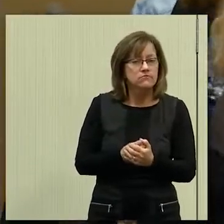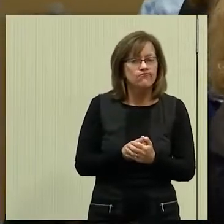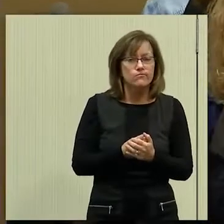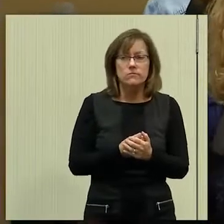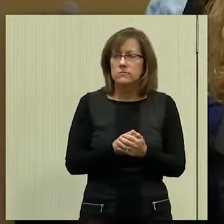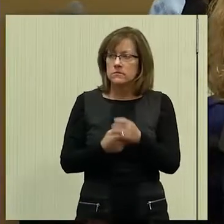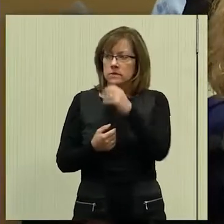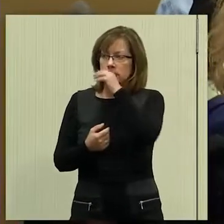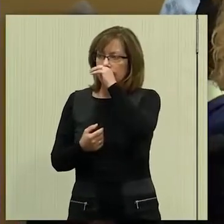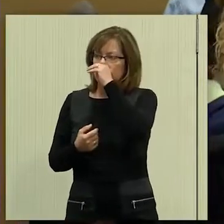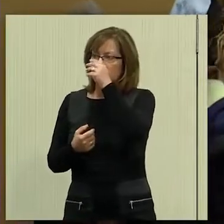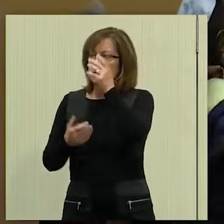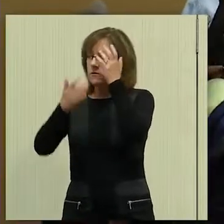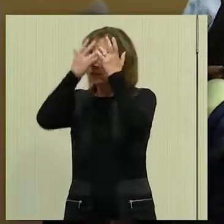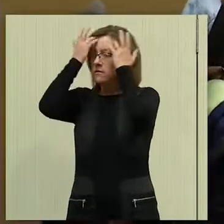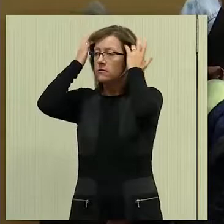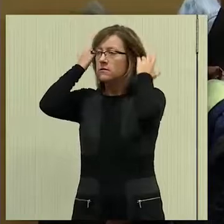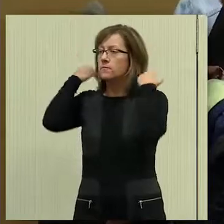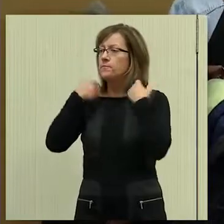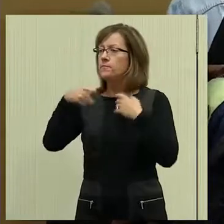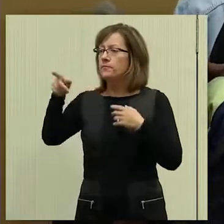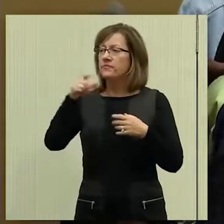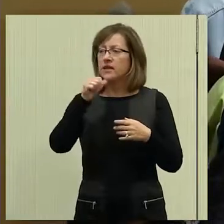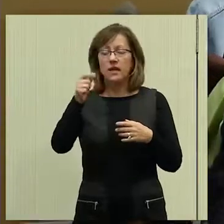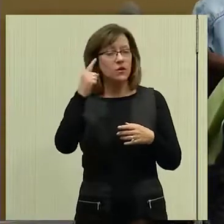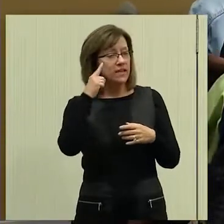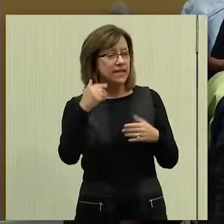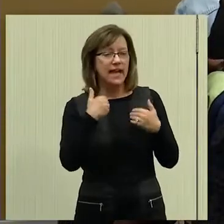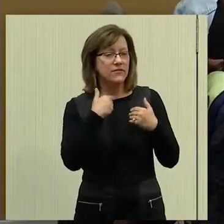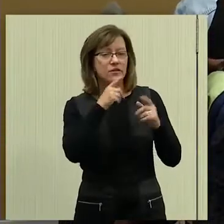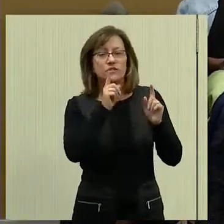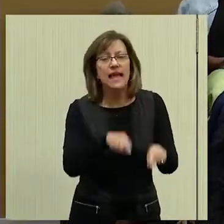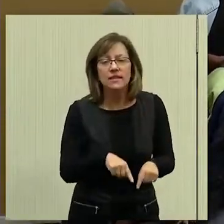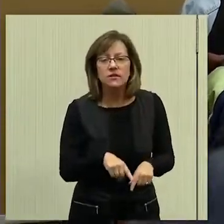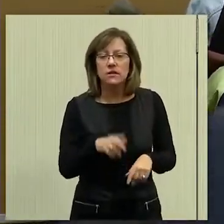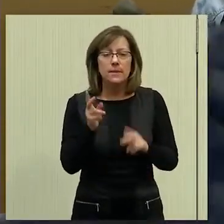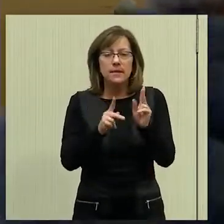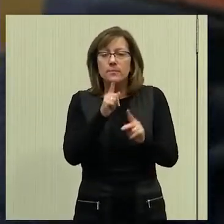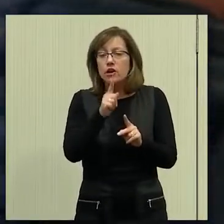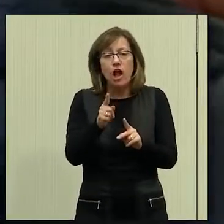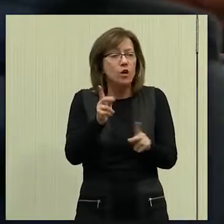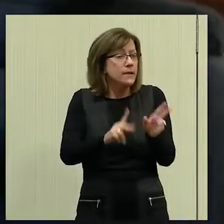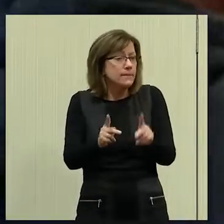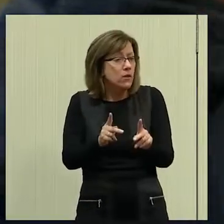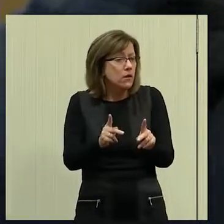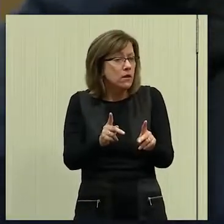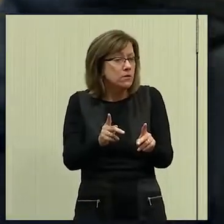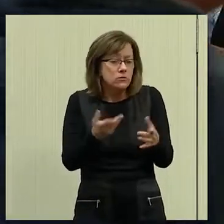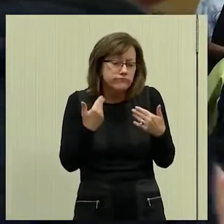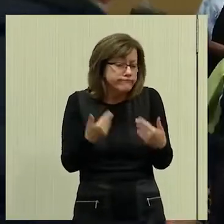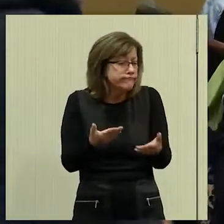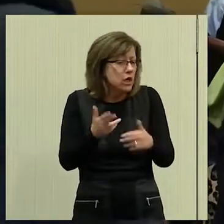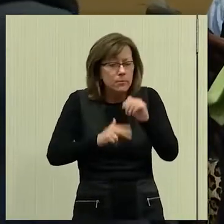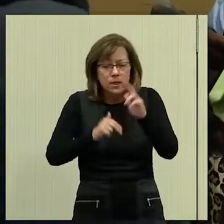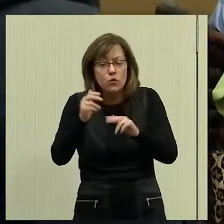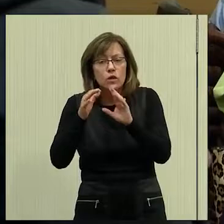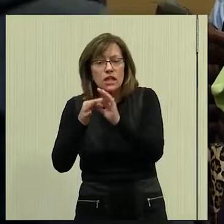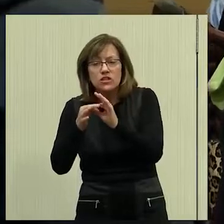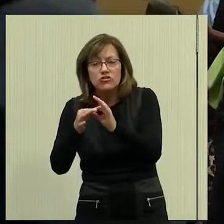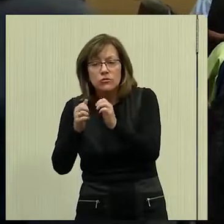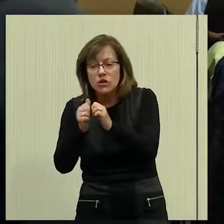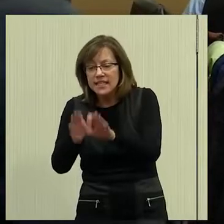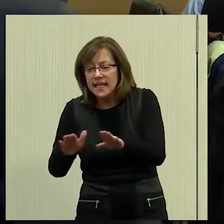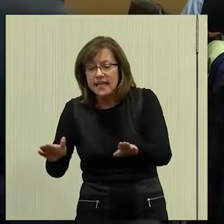I don't think I have any magic answers. I think people are people, and just like you build relationships with kids, you build relationships